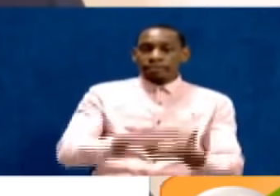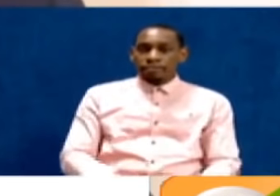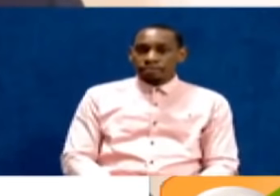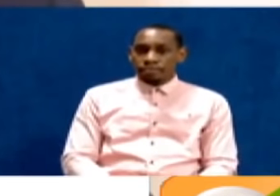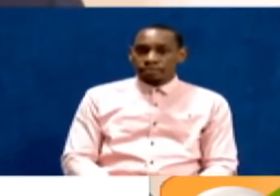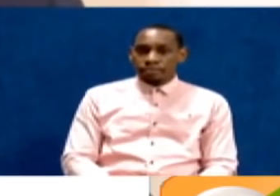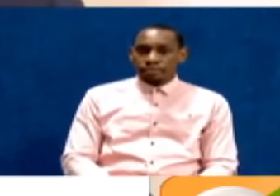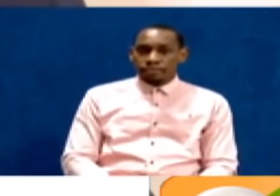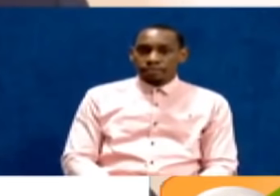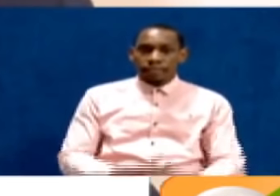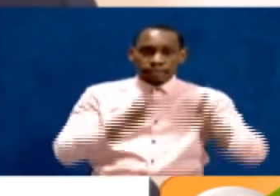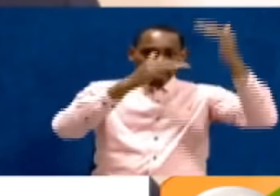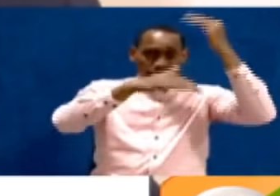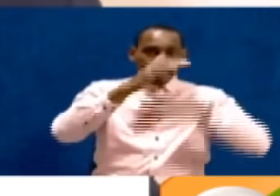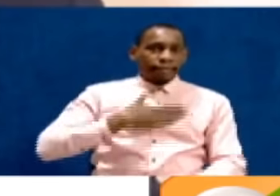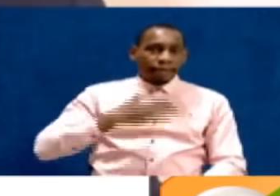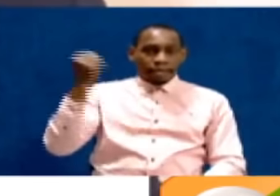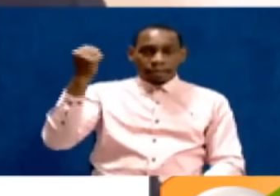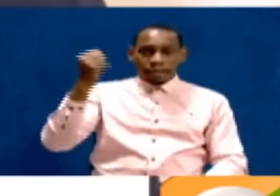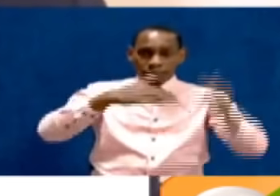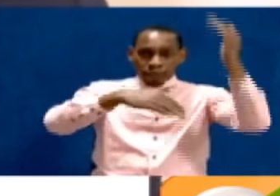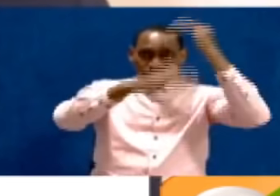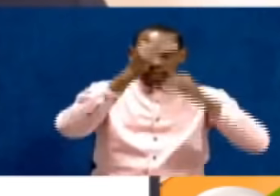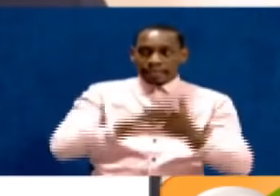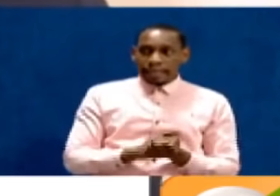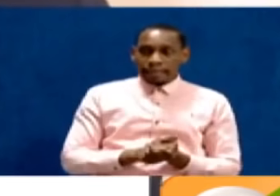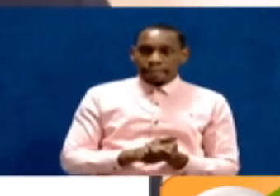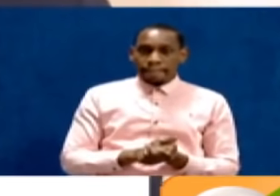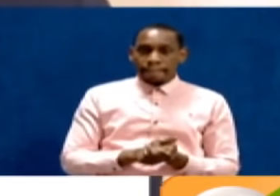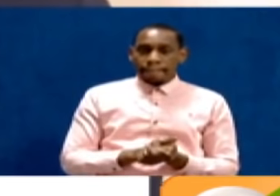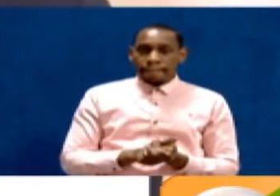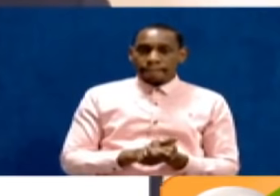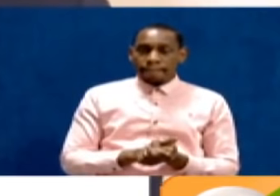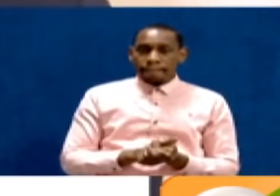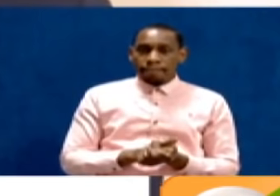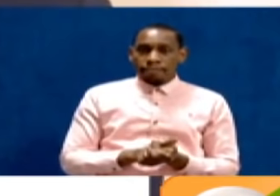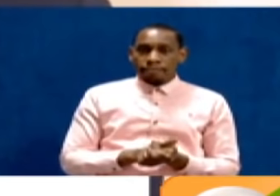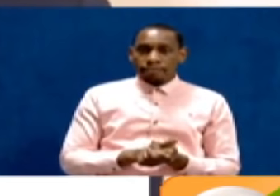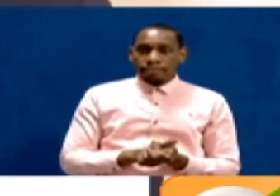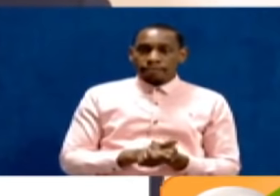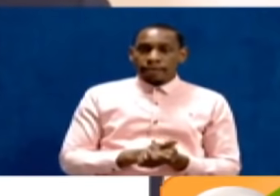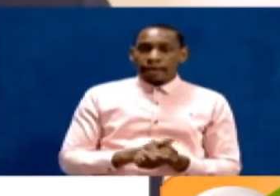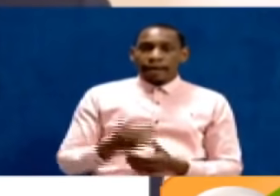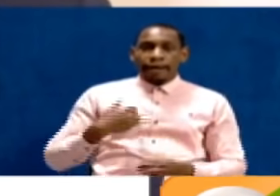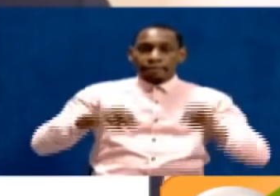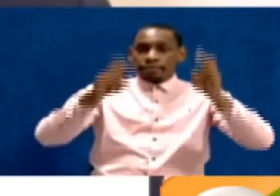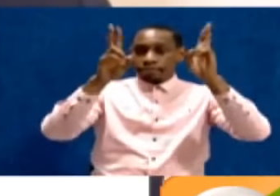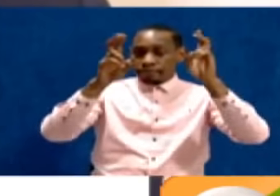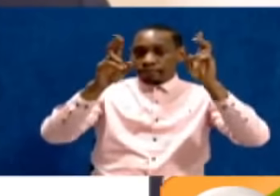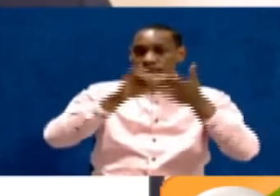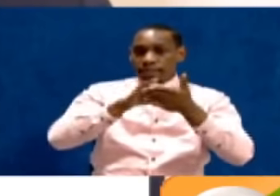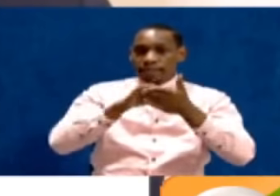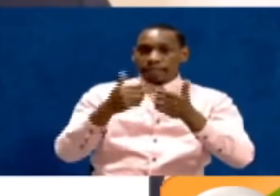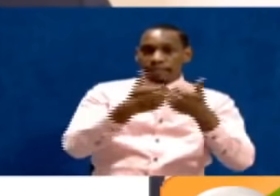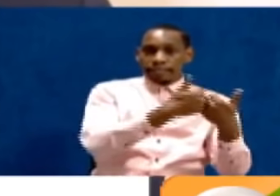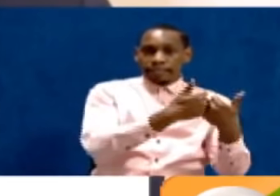In my career, in political careers, for instance, where I go through, there are issues that there